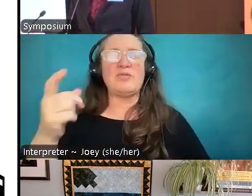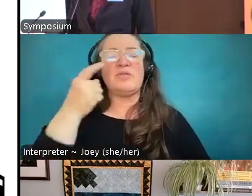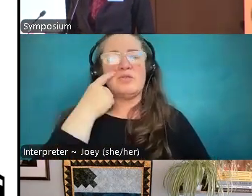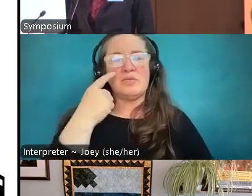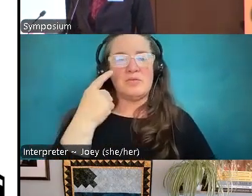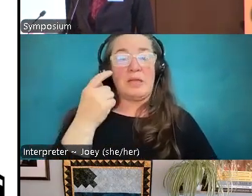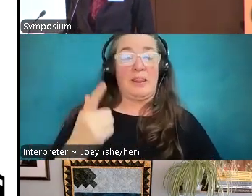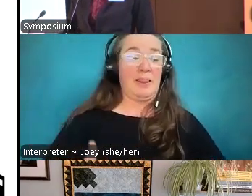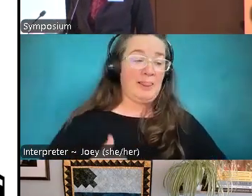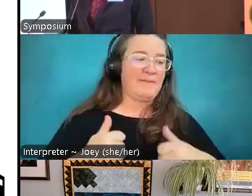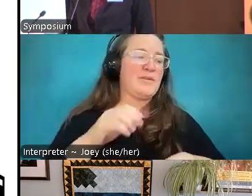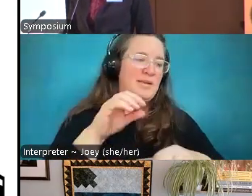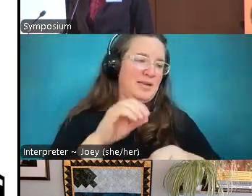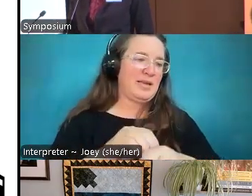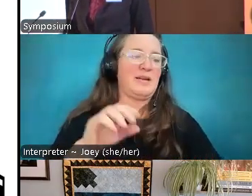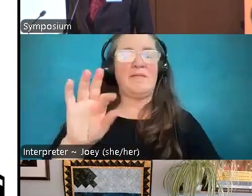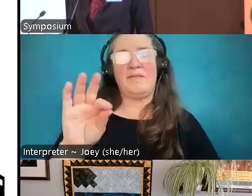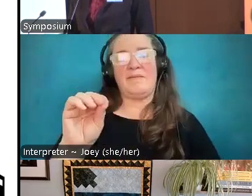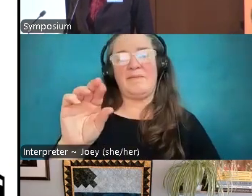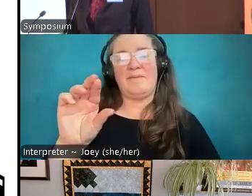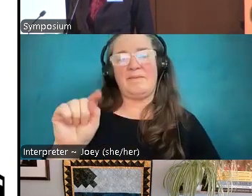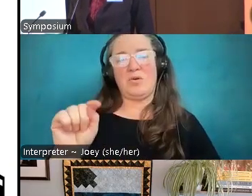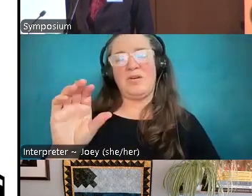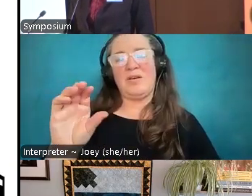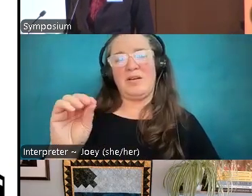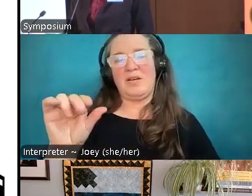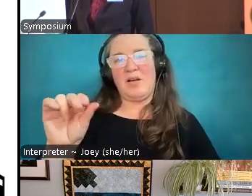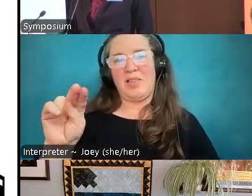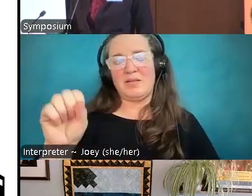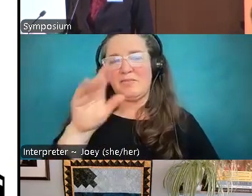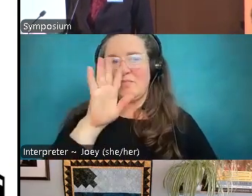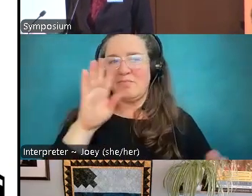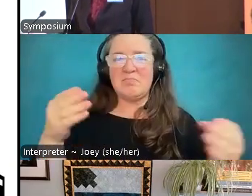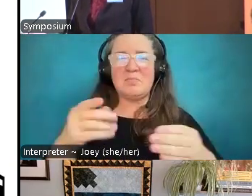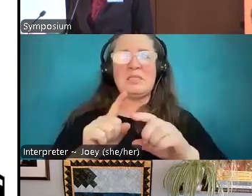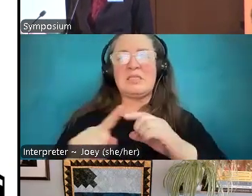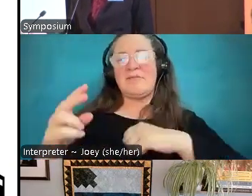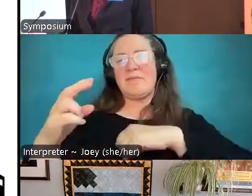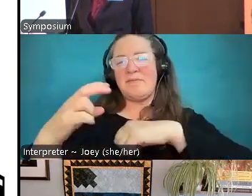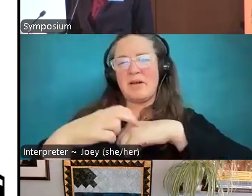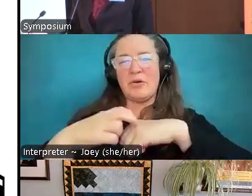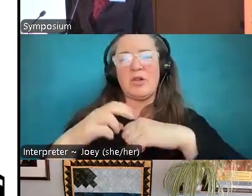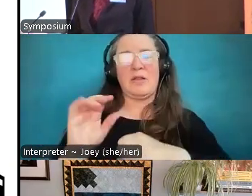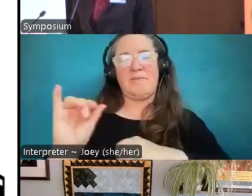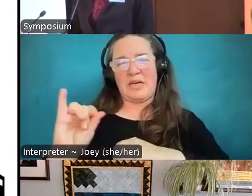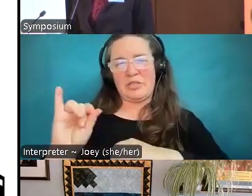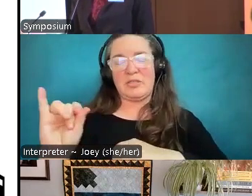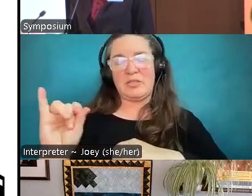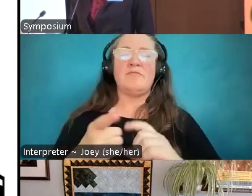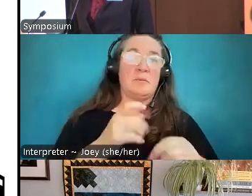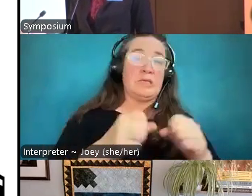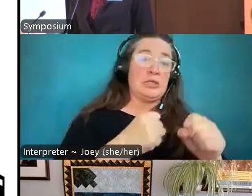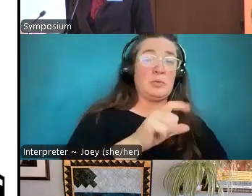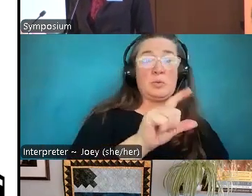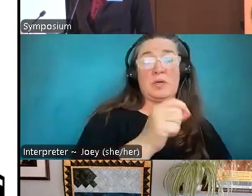myalgic encephalomyelitis and other chronic diseases caused by viral infection in 2014. She's passionate about helping